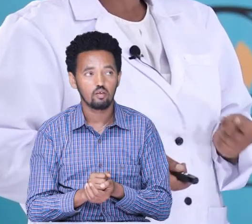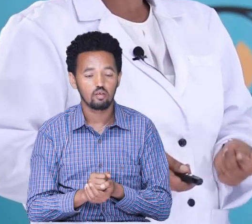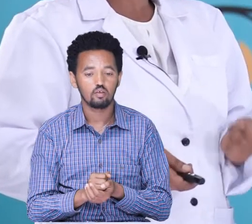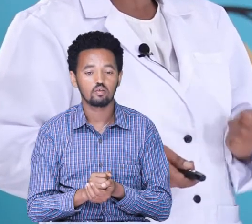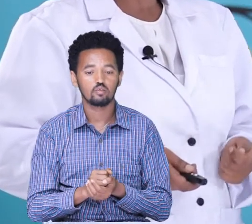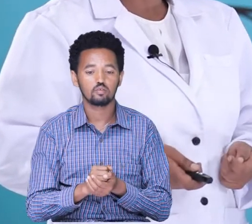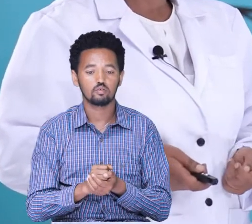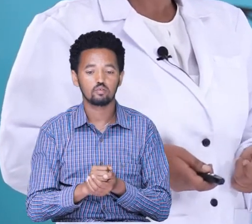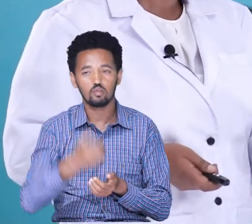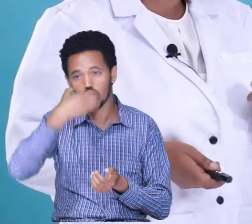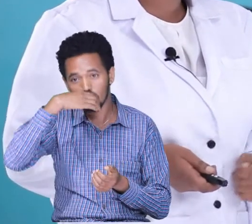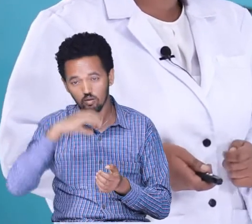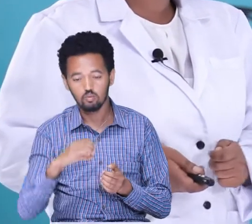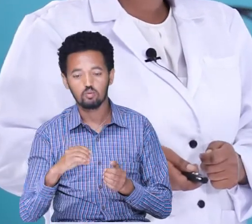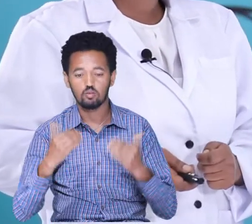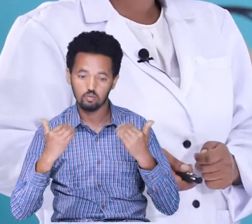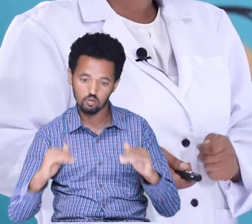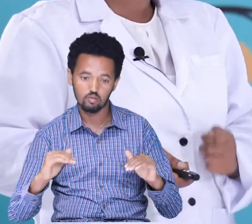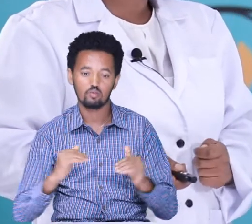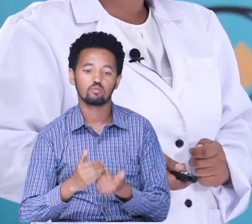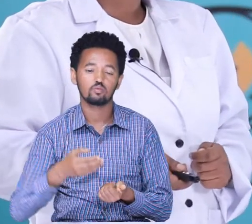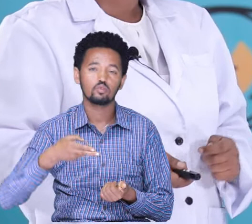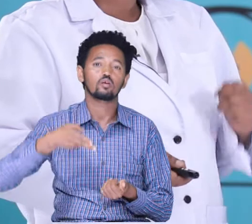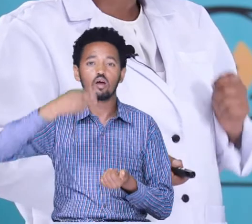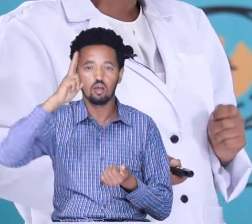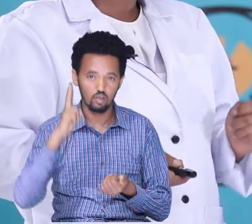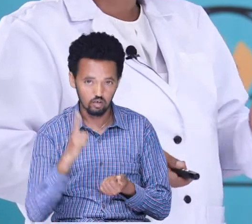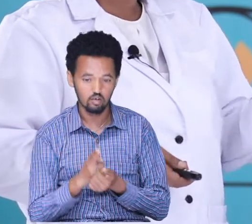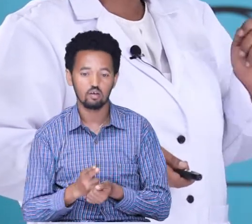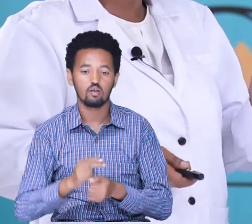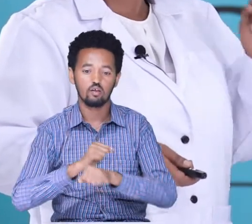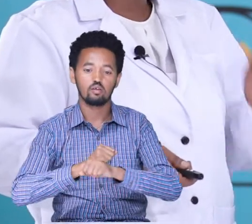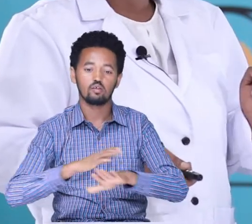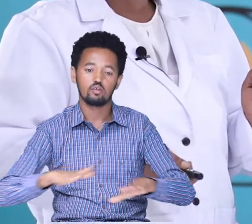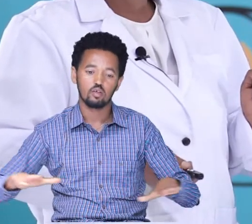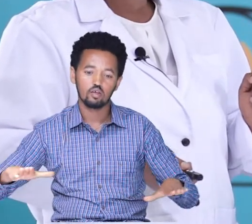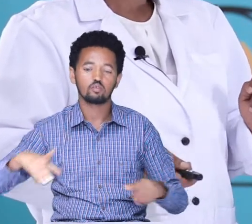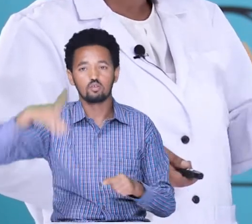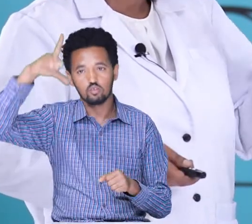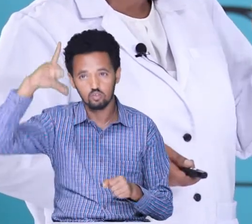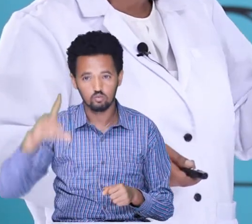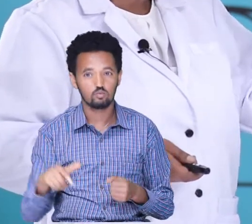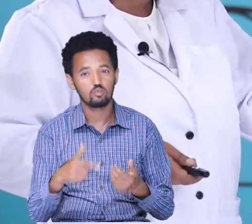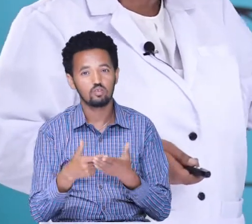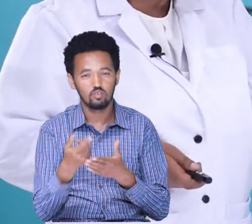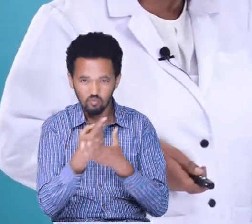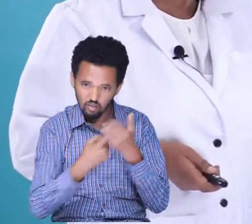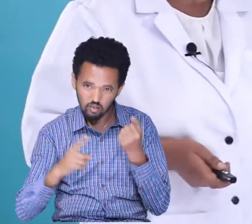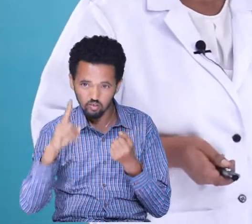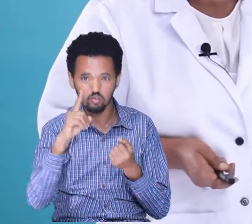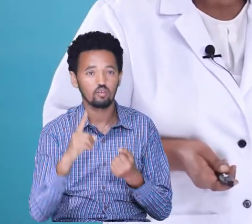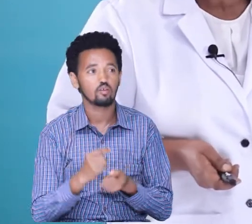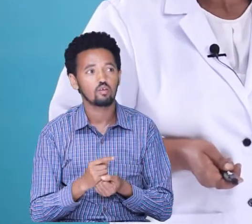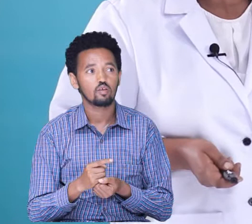Temperature is lower in higher altitude, in that the air is very thin. This reduces